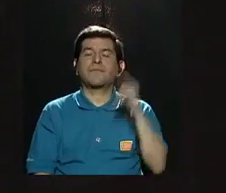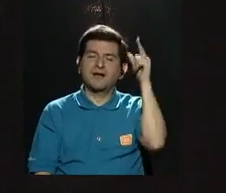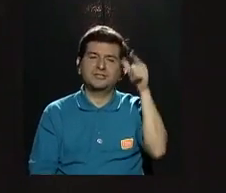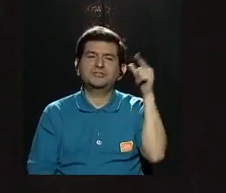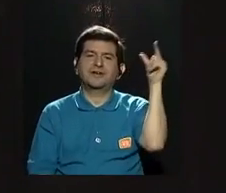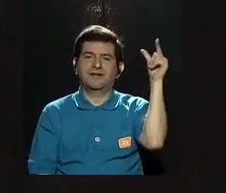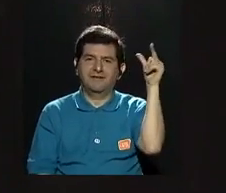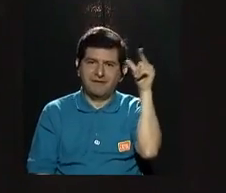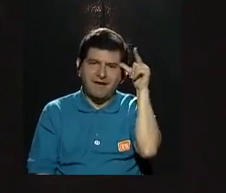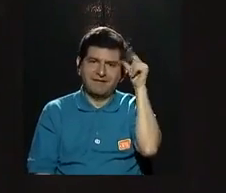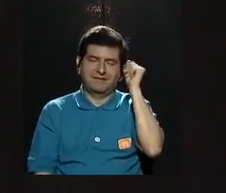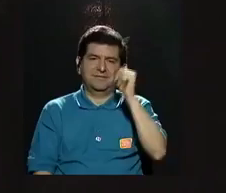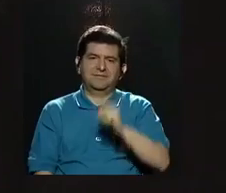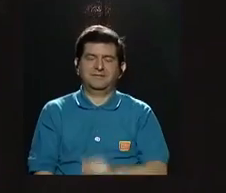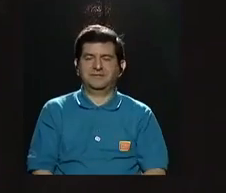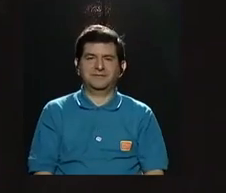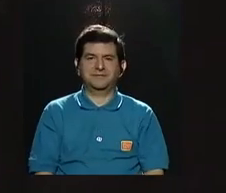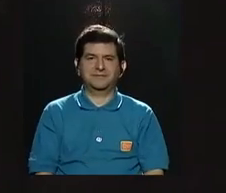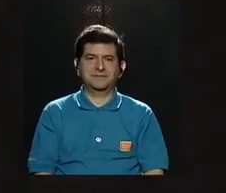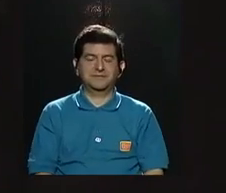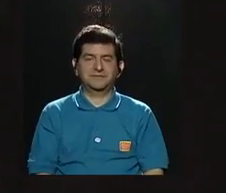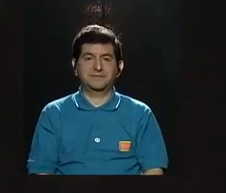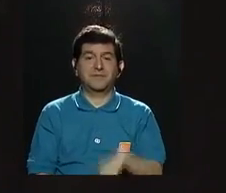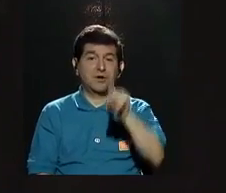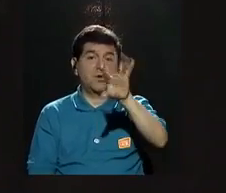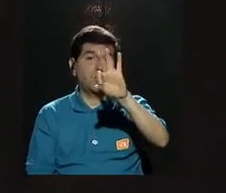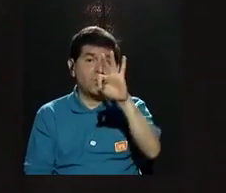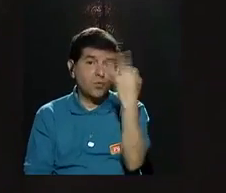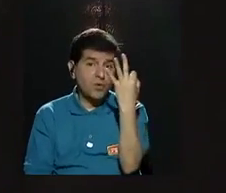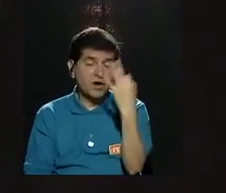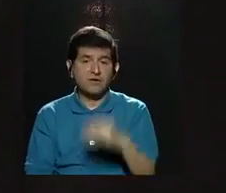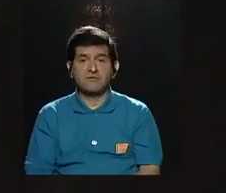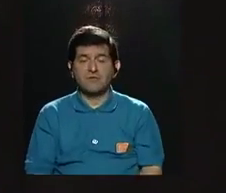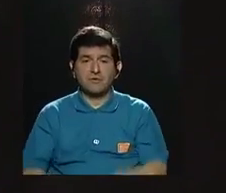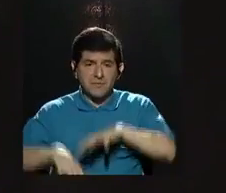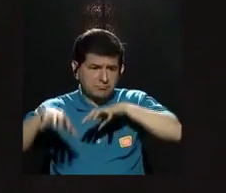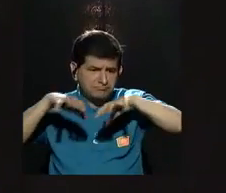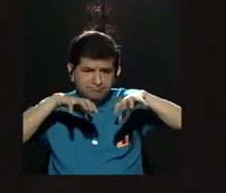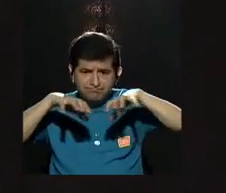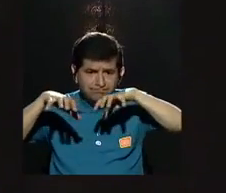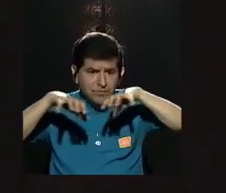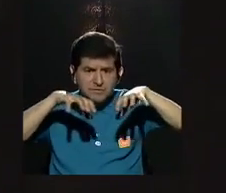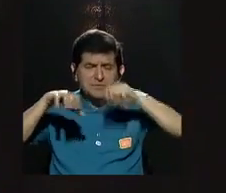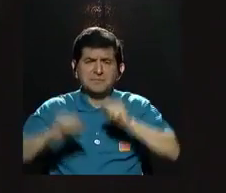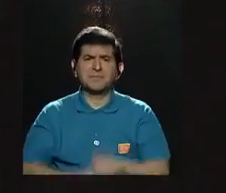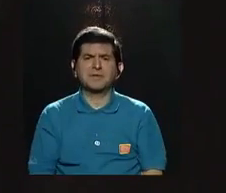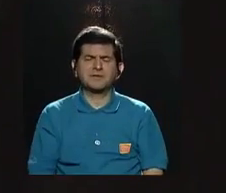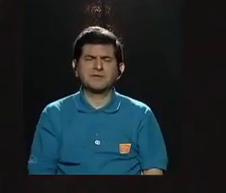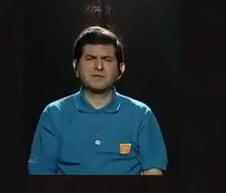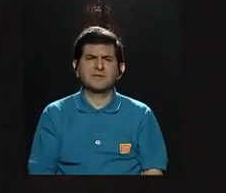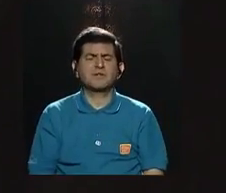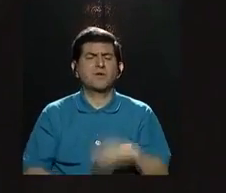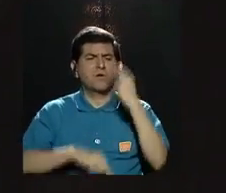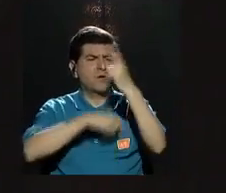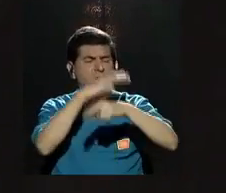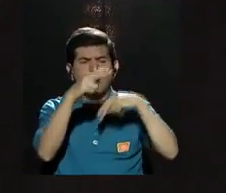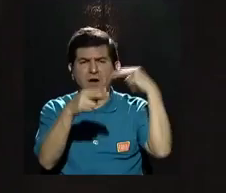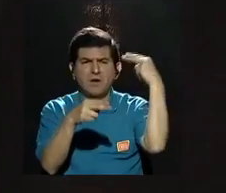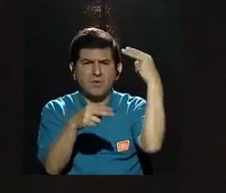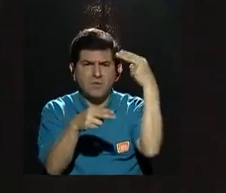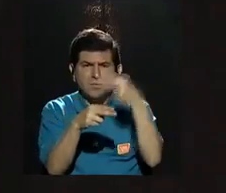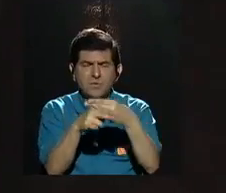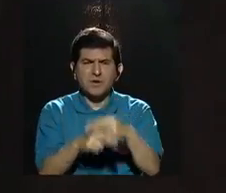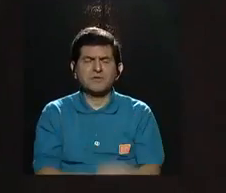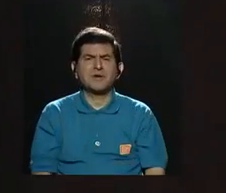Logically, it is a way of moving toward the universal that is indeed more inclusive,